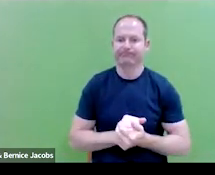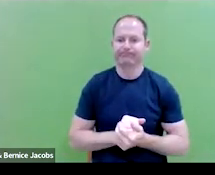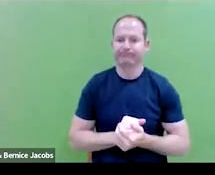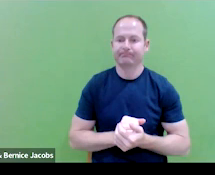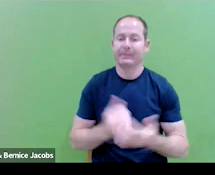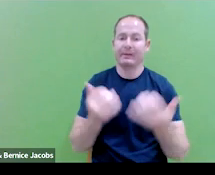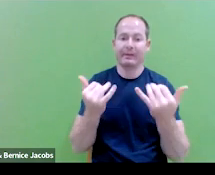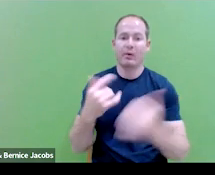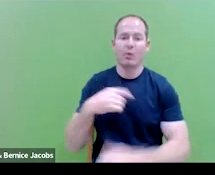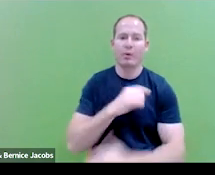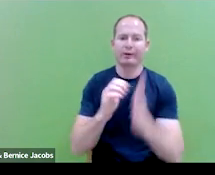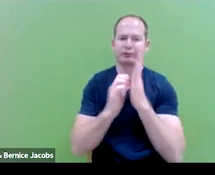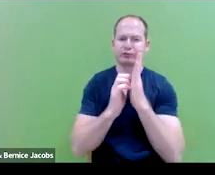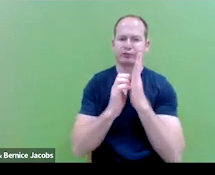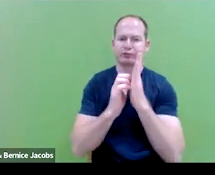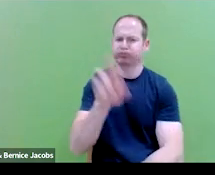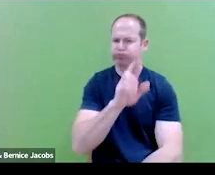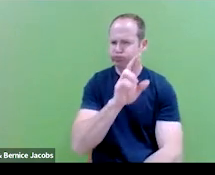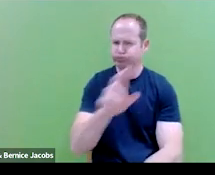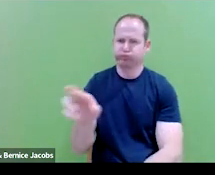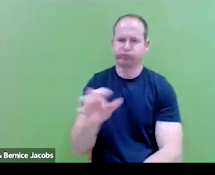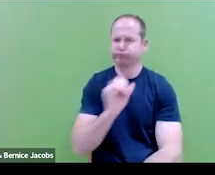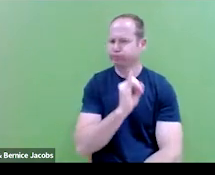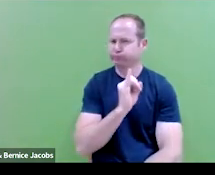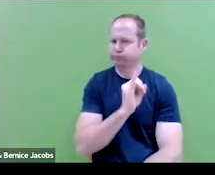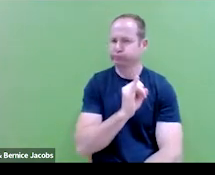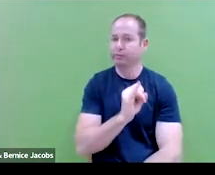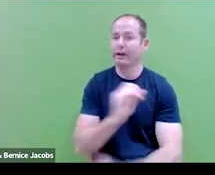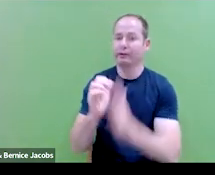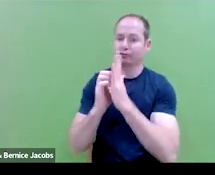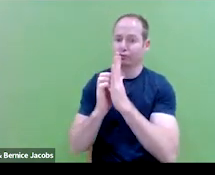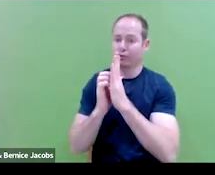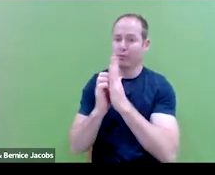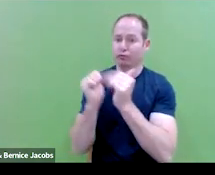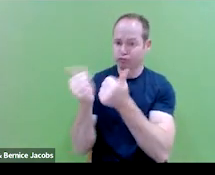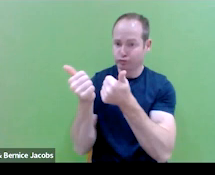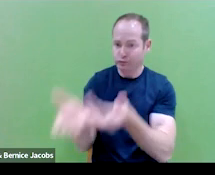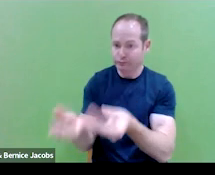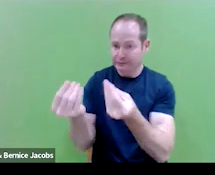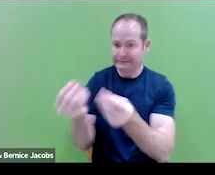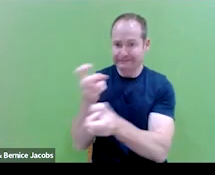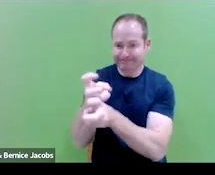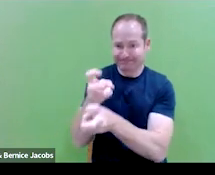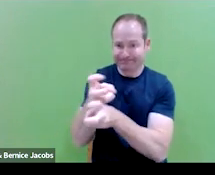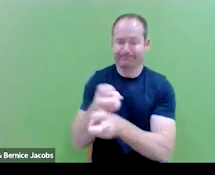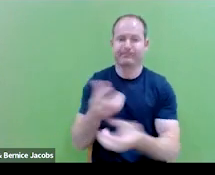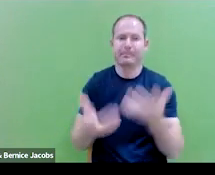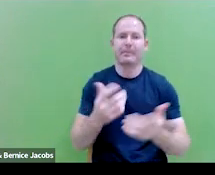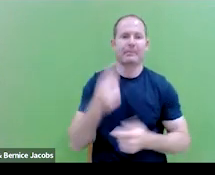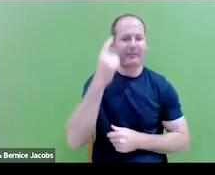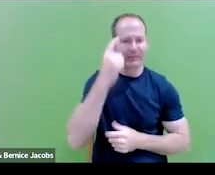can find that are horribly wrong. It's harder to find examples that are good. But if you think about simple and